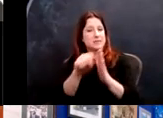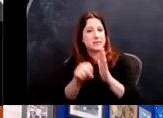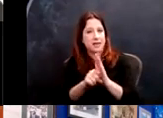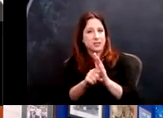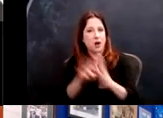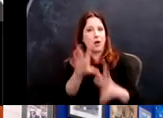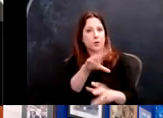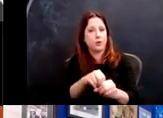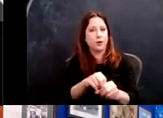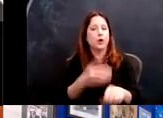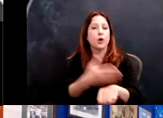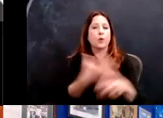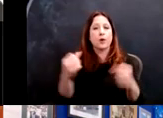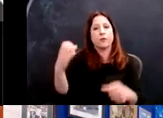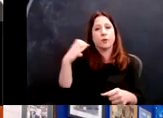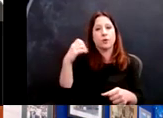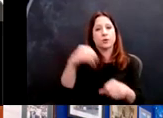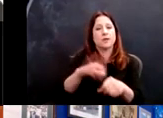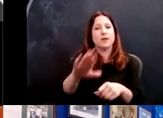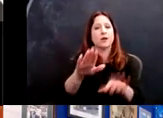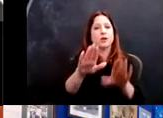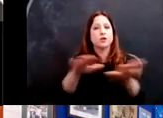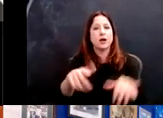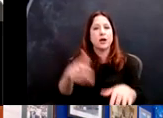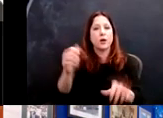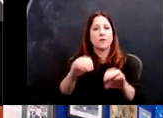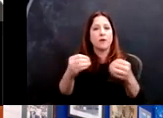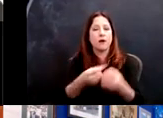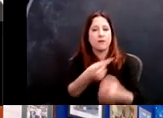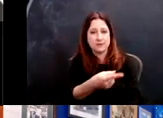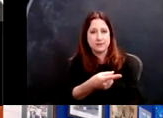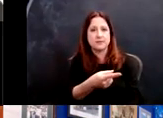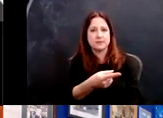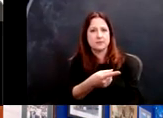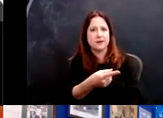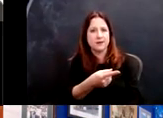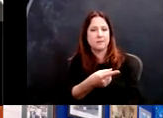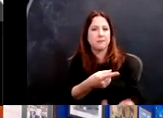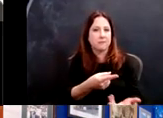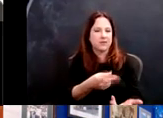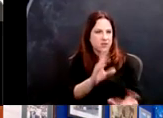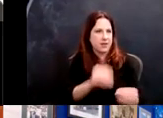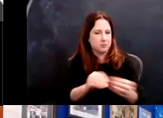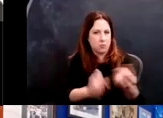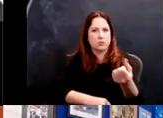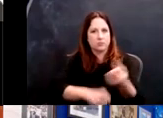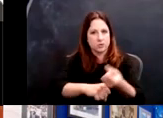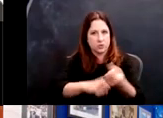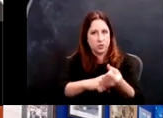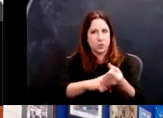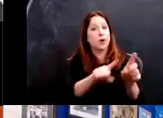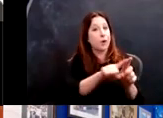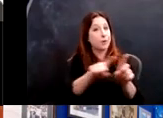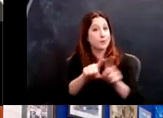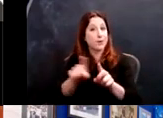welfare offices, and they're having incredible outcomes with that, with the support, the added support. In addition to the support that